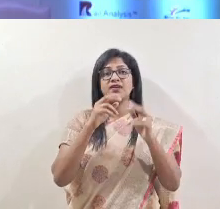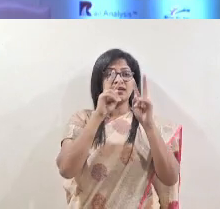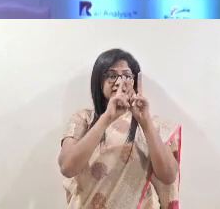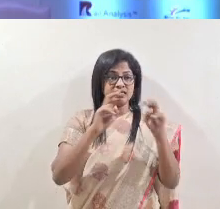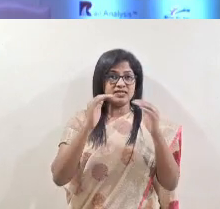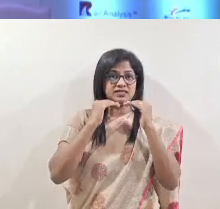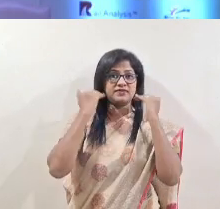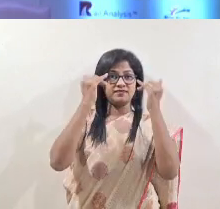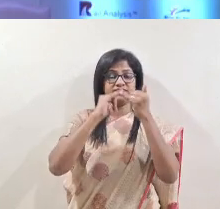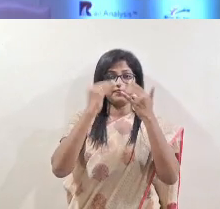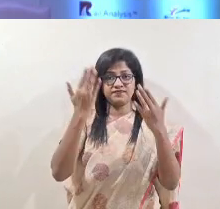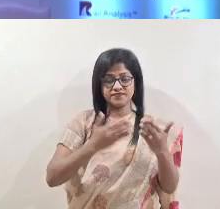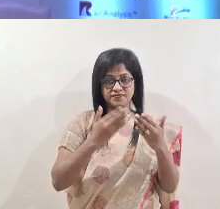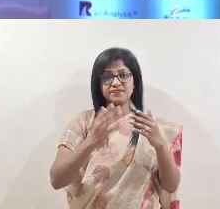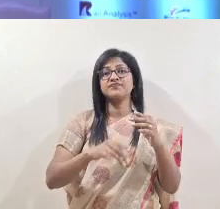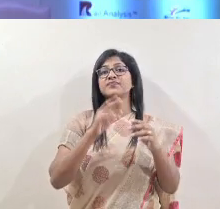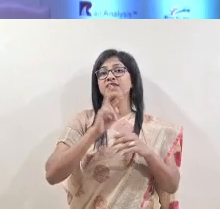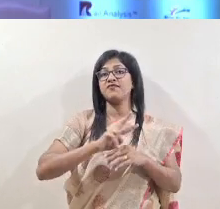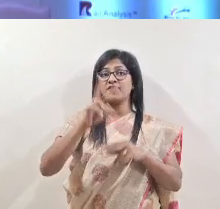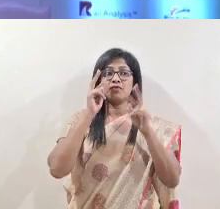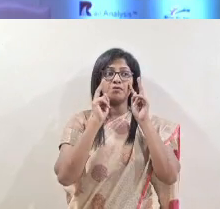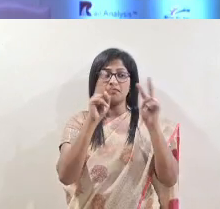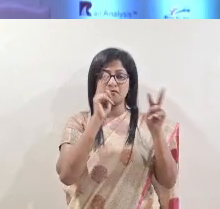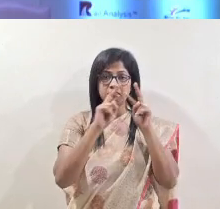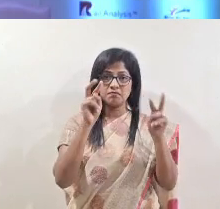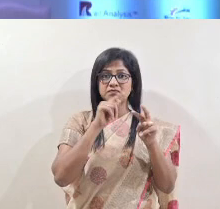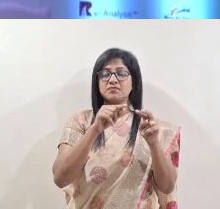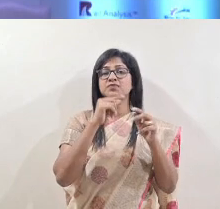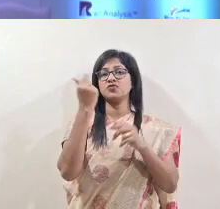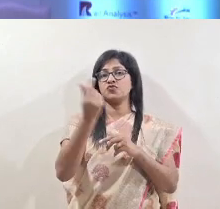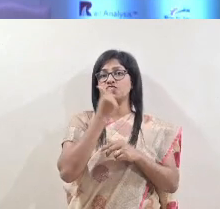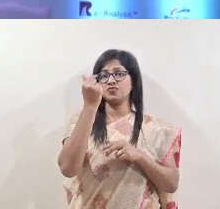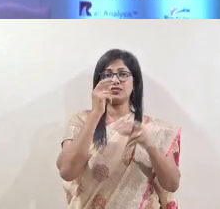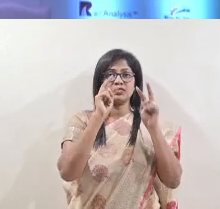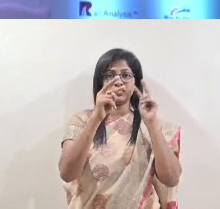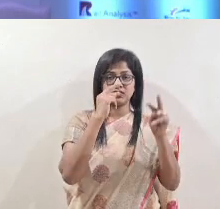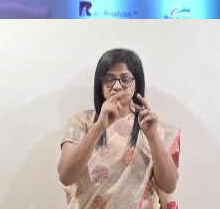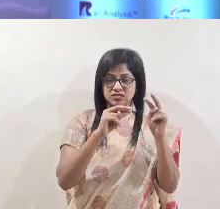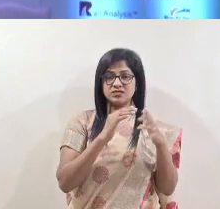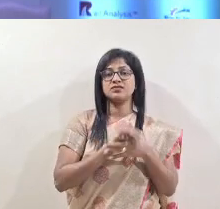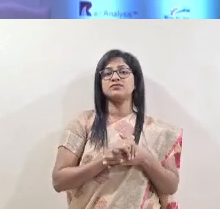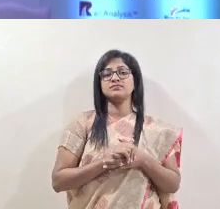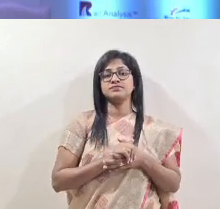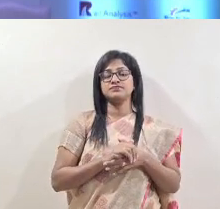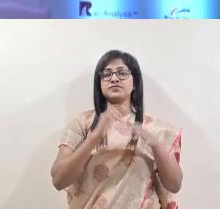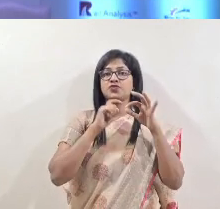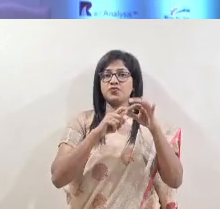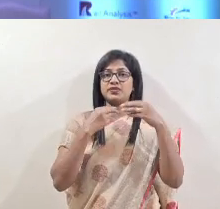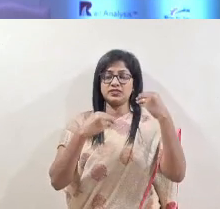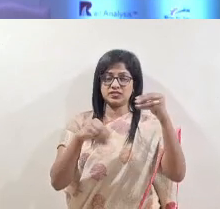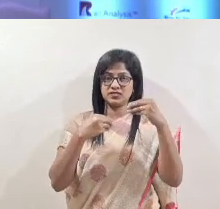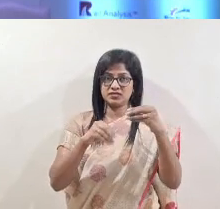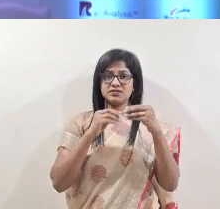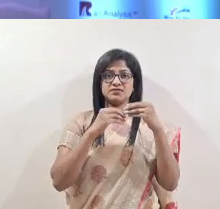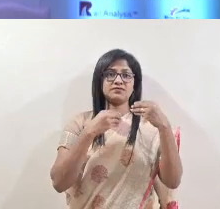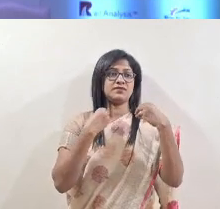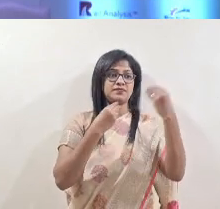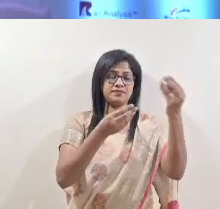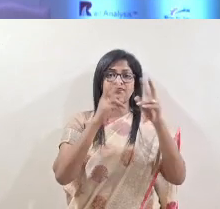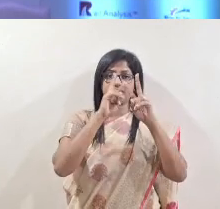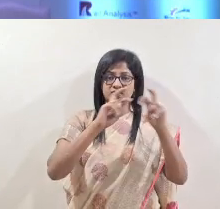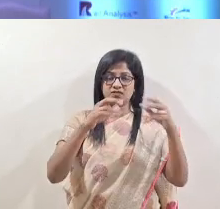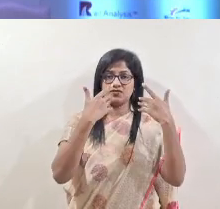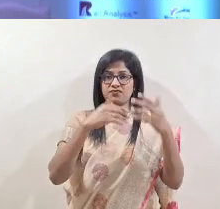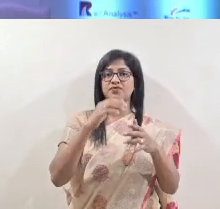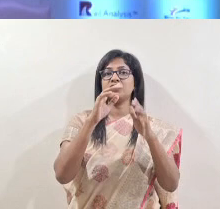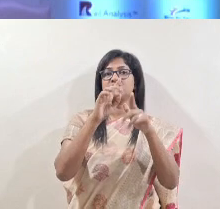service, to gain valuable insights into user perception using a questionnaire survey that was conducted on the Jaipur